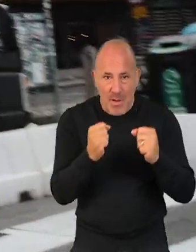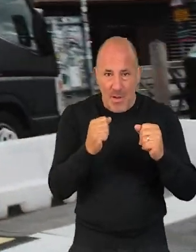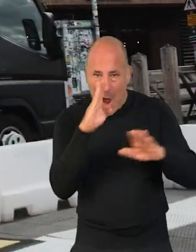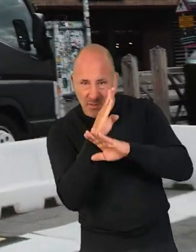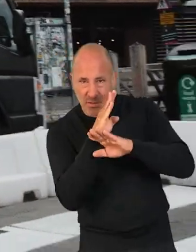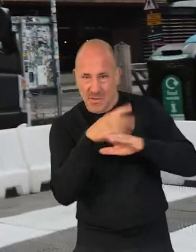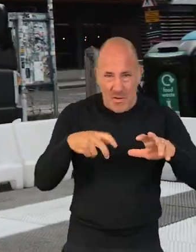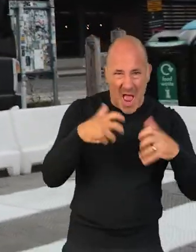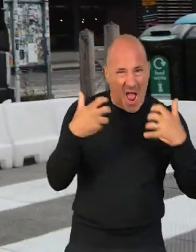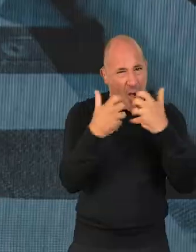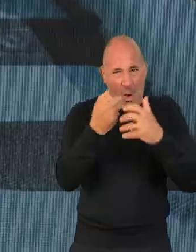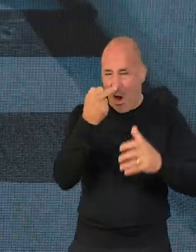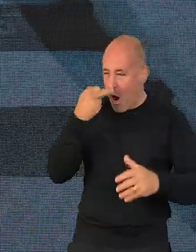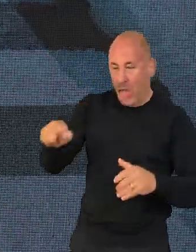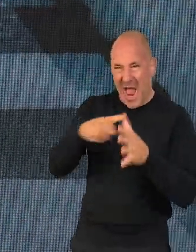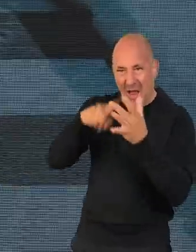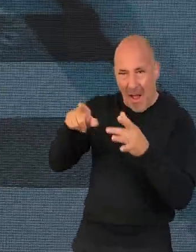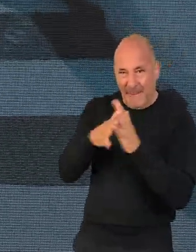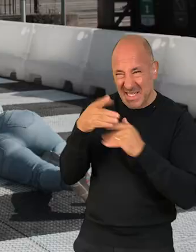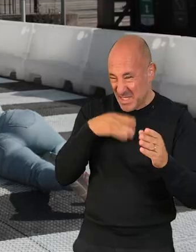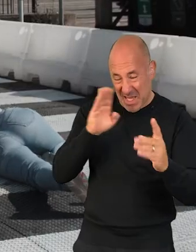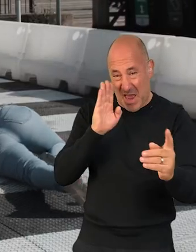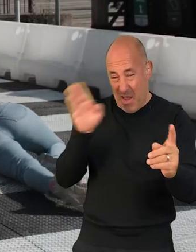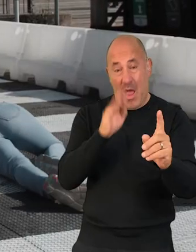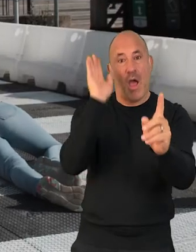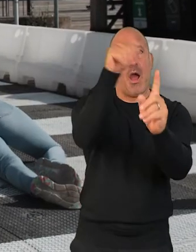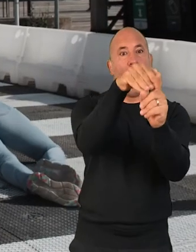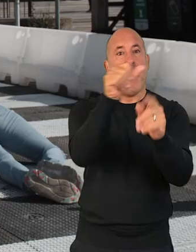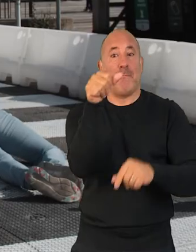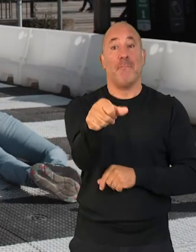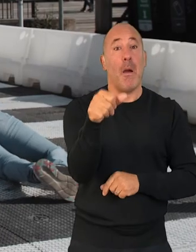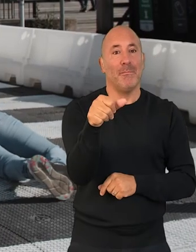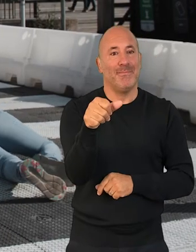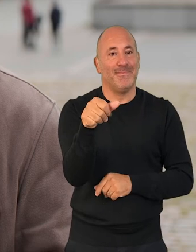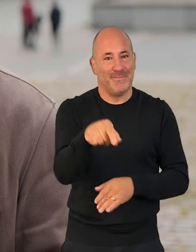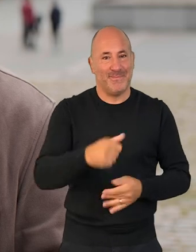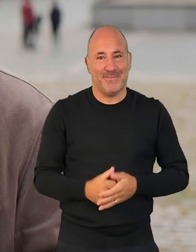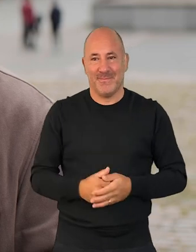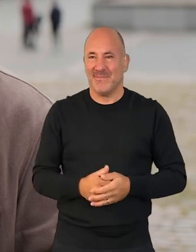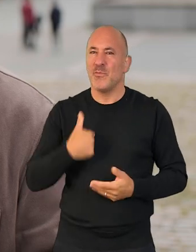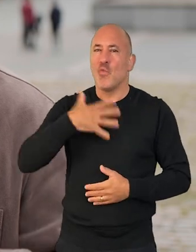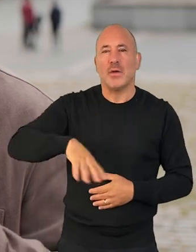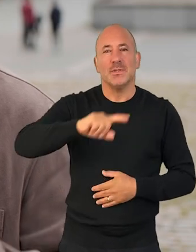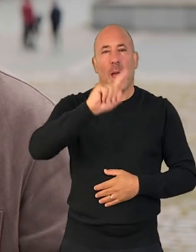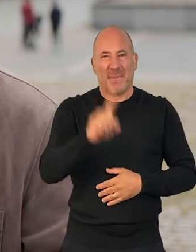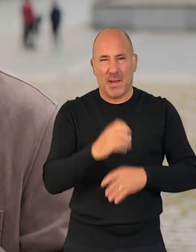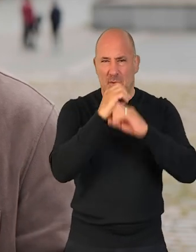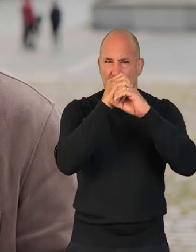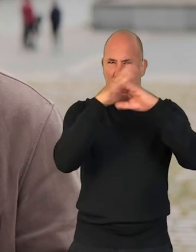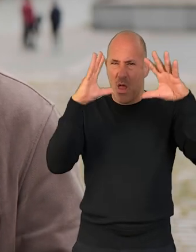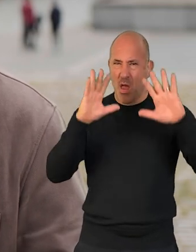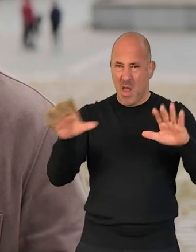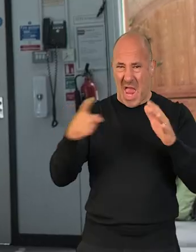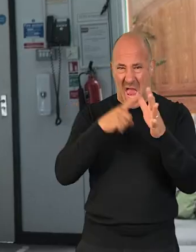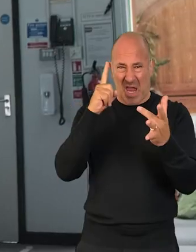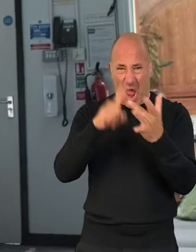disguise themselves or run and hide and find any way to trick the AI to hit that goal button. We want to make people